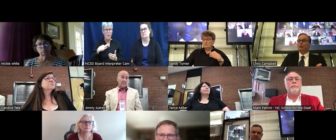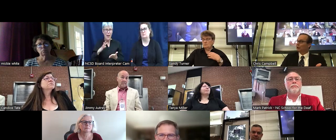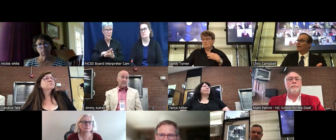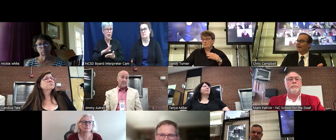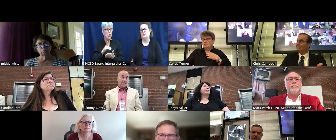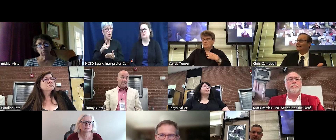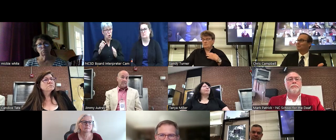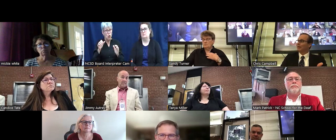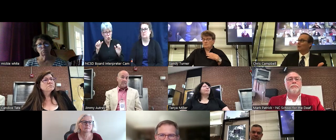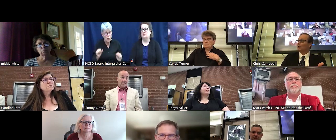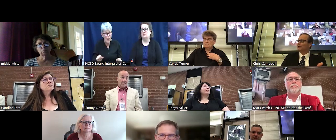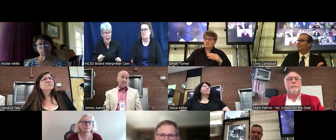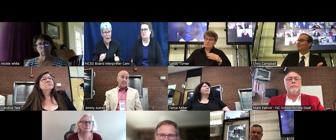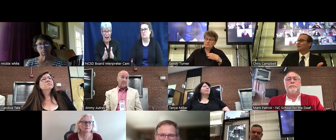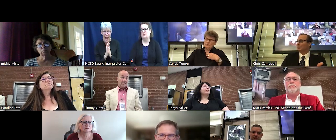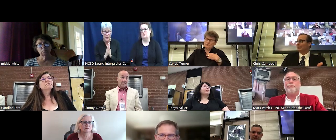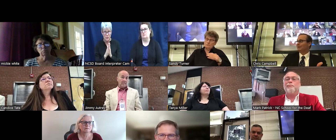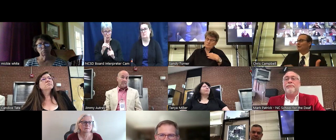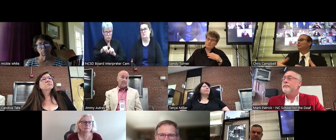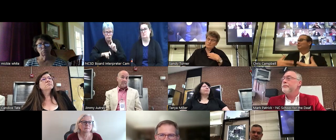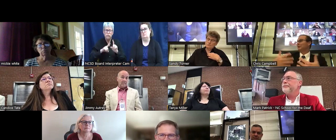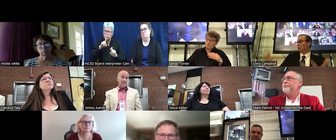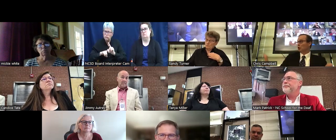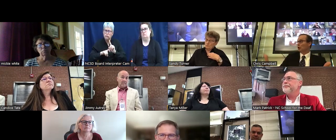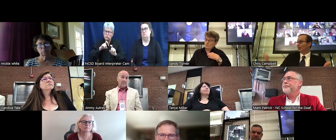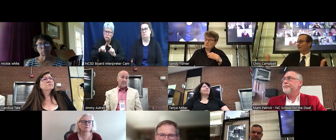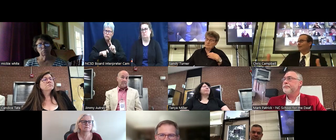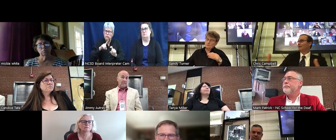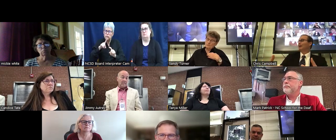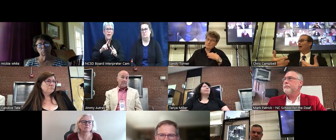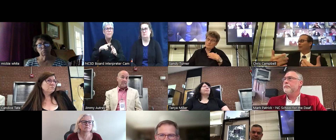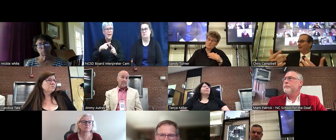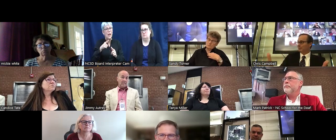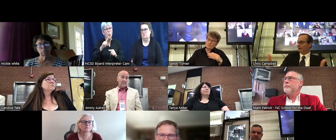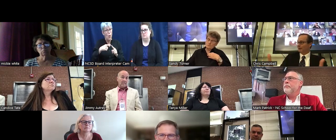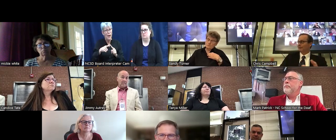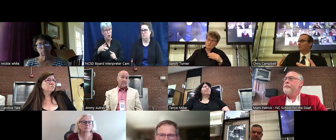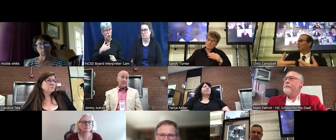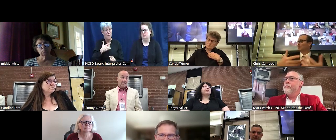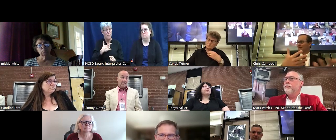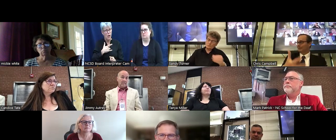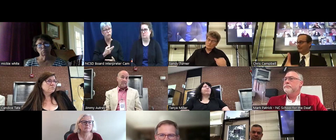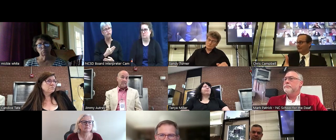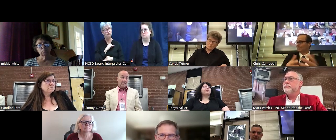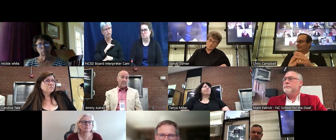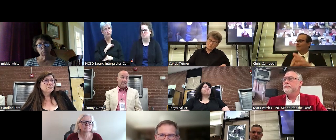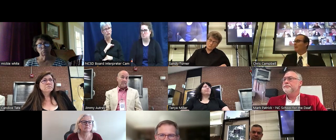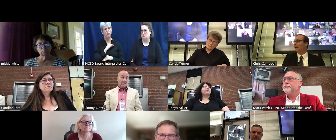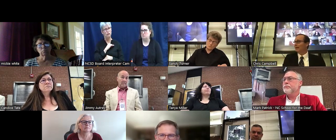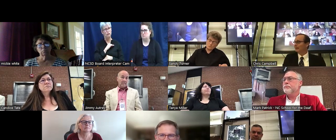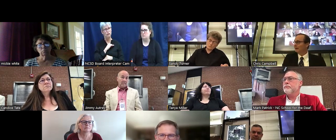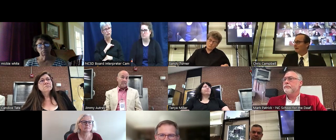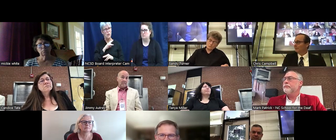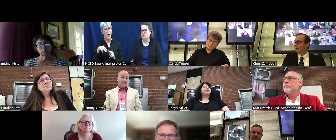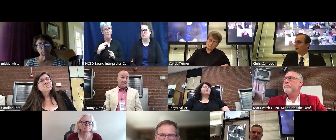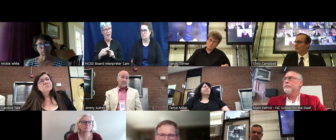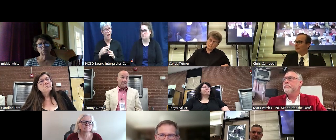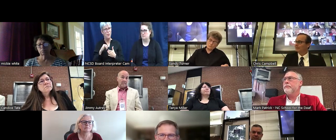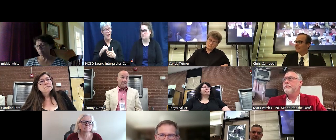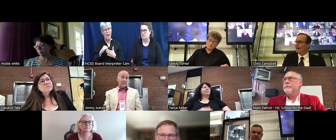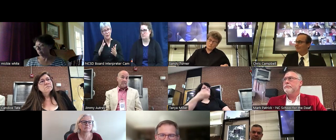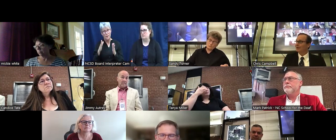and should ask as many questions as you need to feel good about the experience of the person and the decision-making